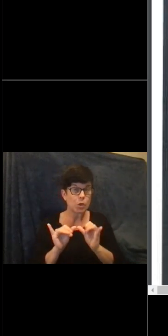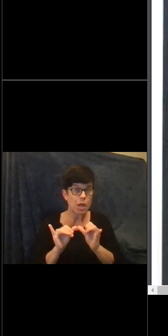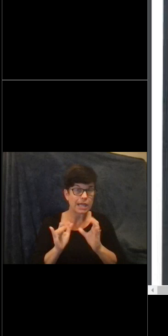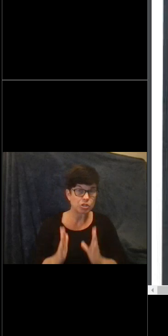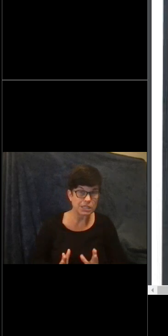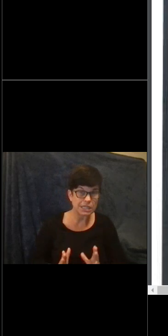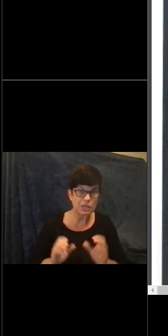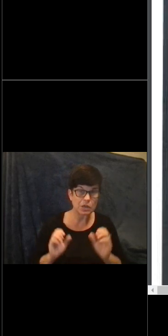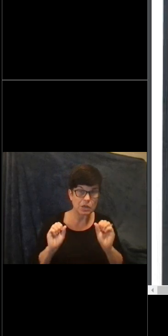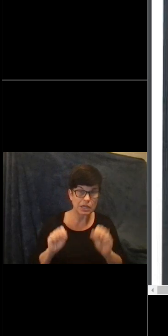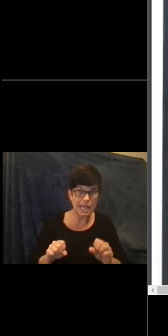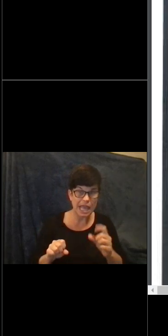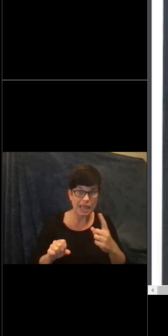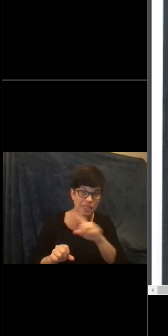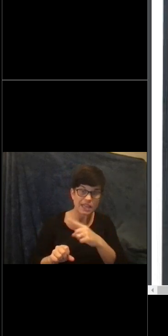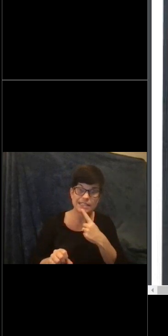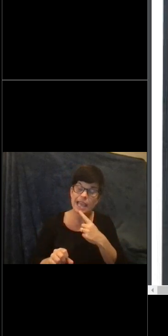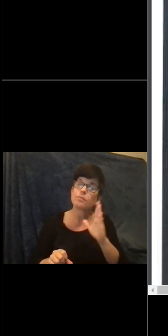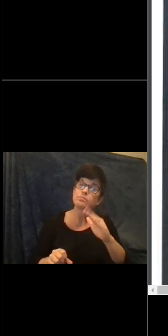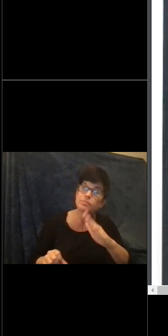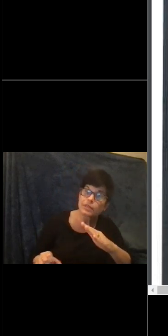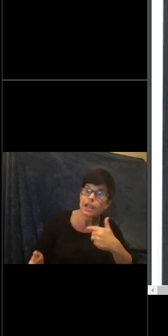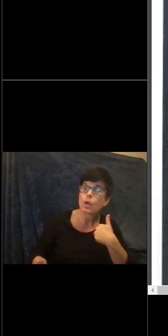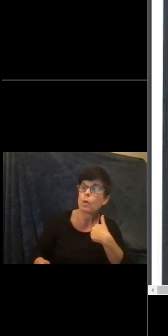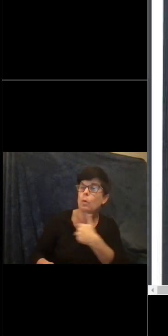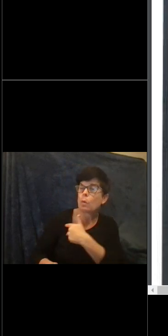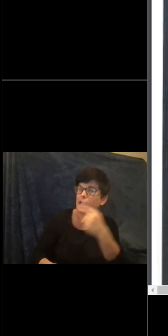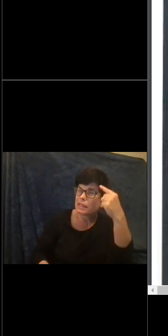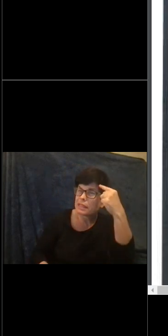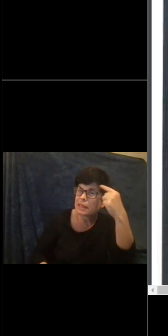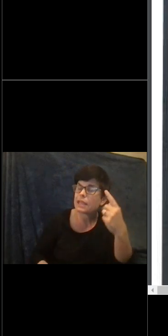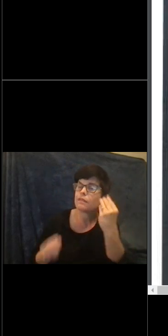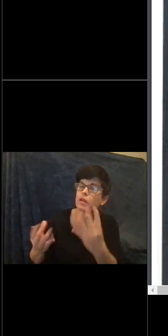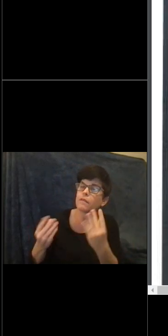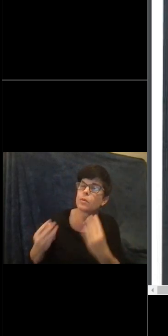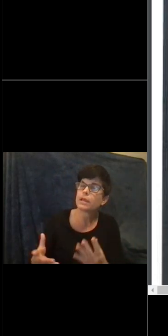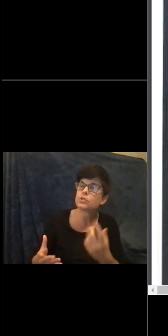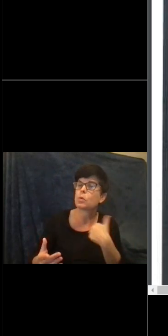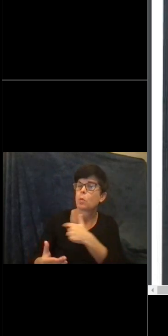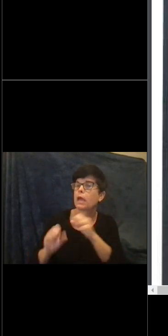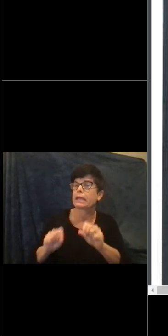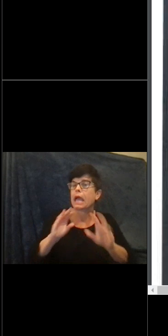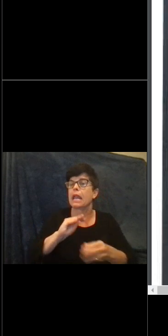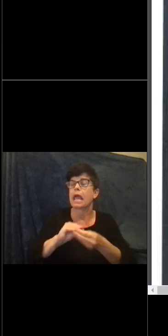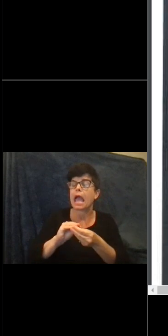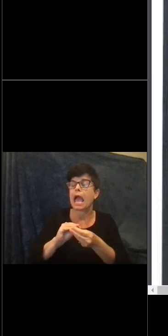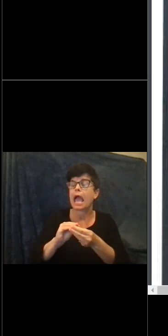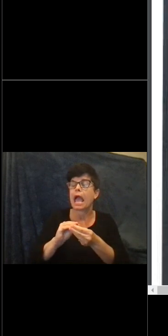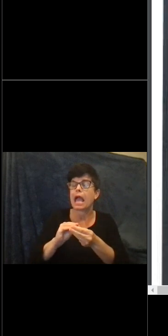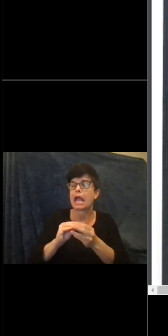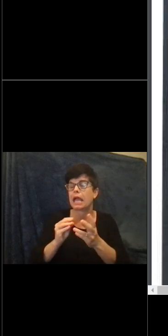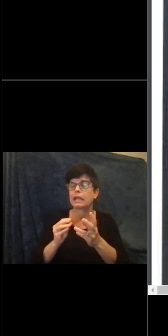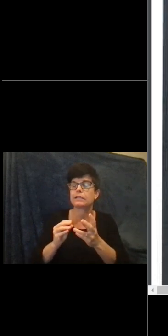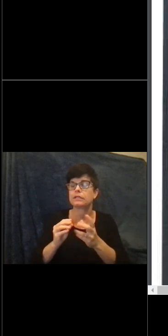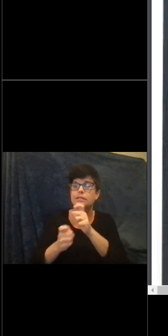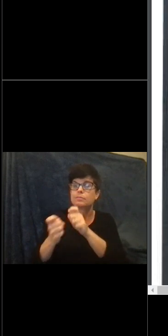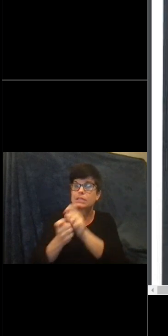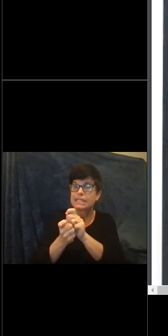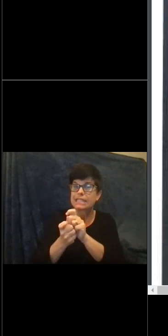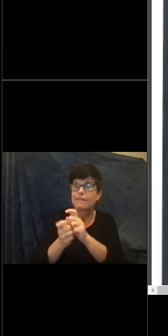thing to say on Tuesday, hey, this is what I can do, at least for informational purposes, and then we can hear this back as a CRA